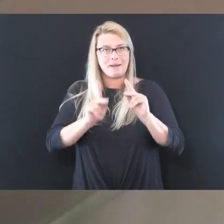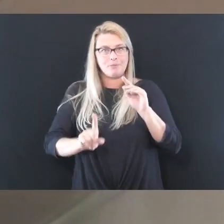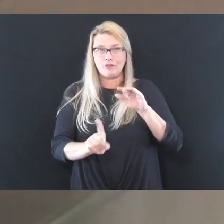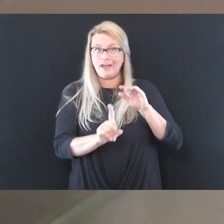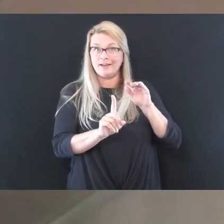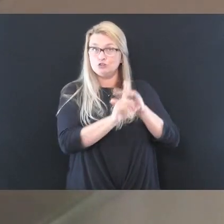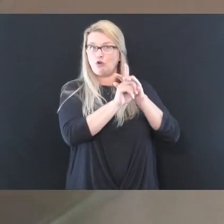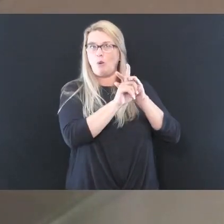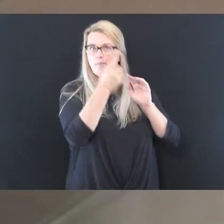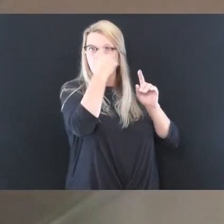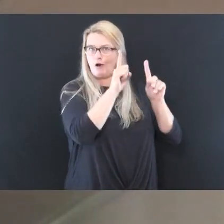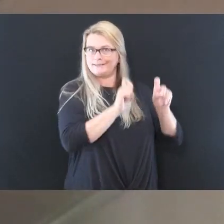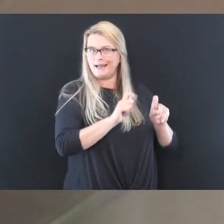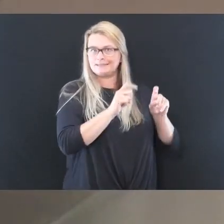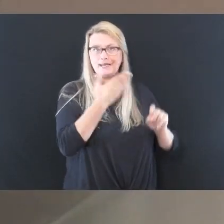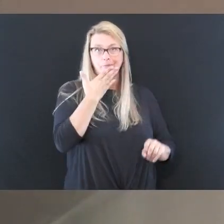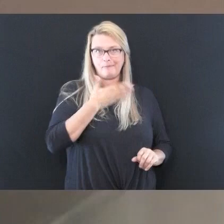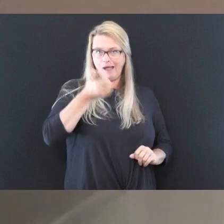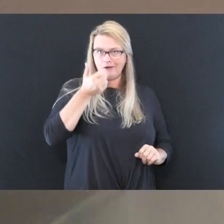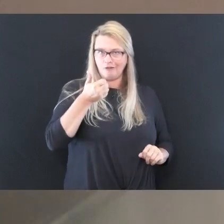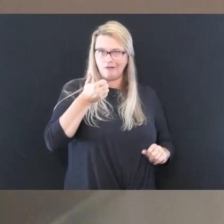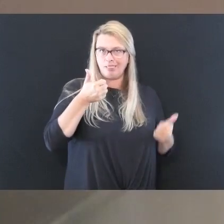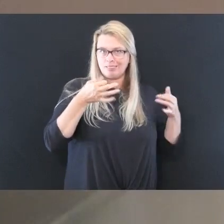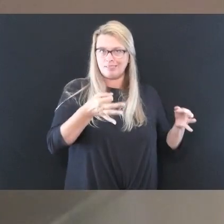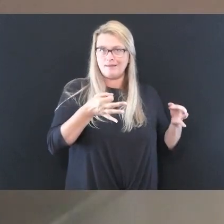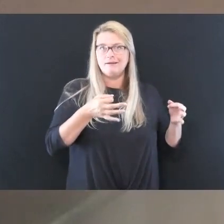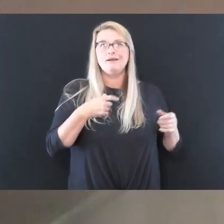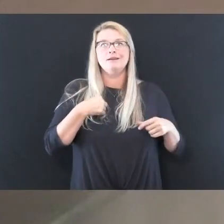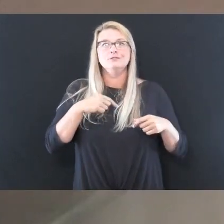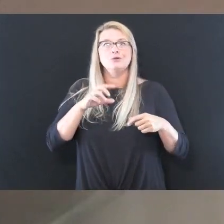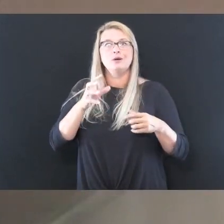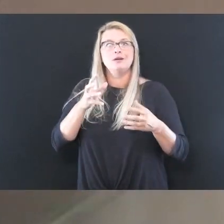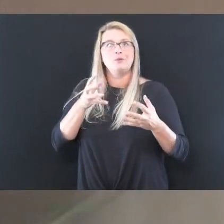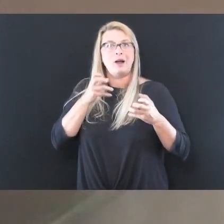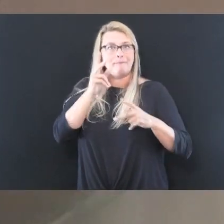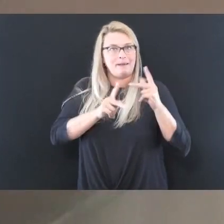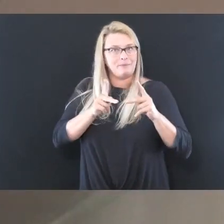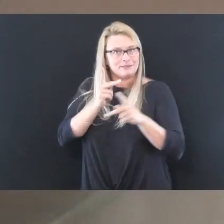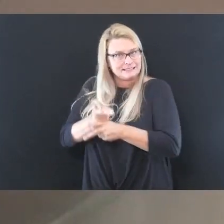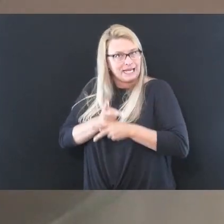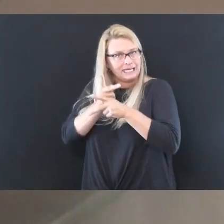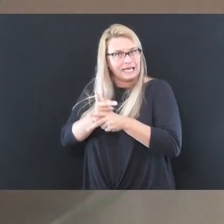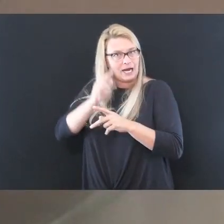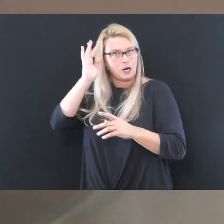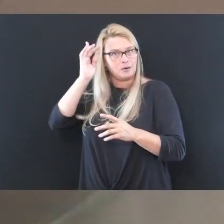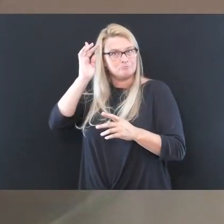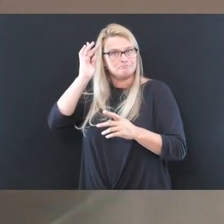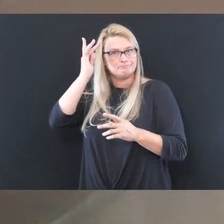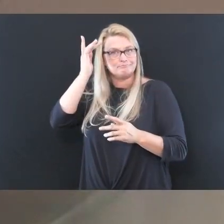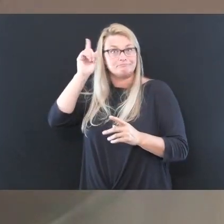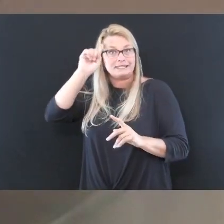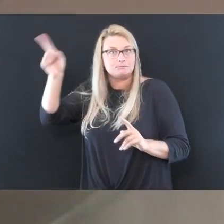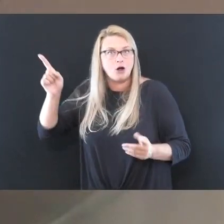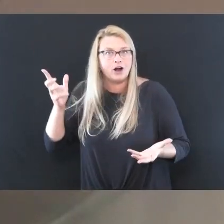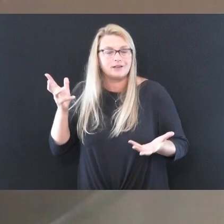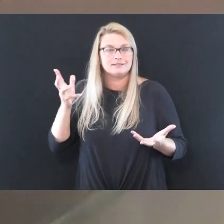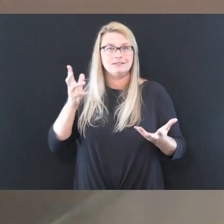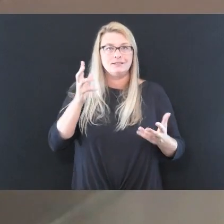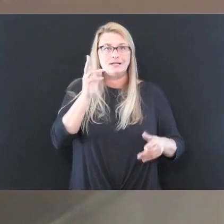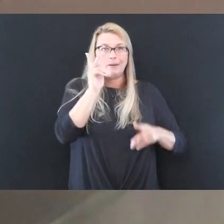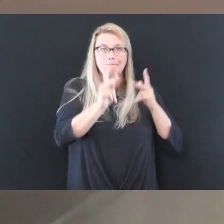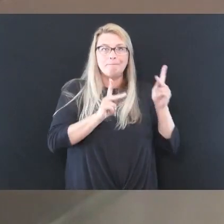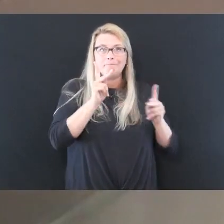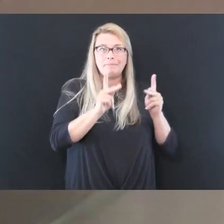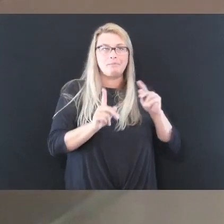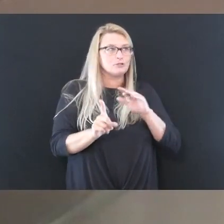better. And we would ask people to take care and to be smart. But if you're showing up just because you want to know